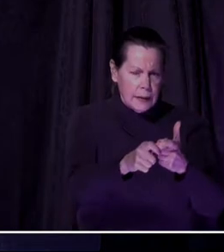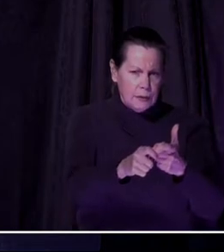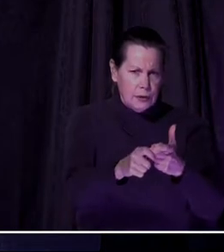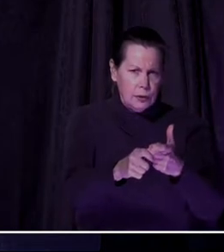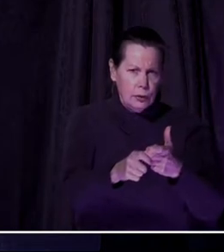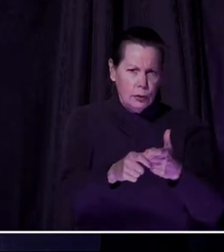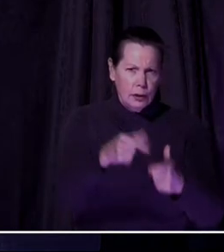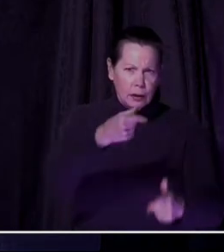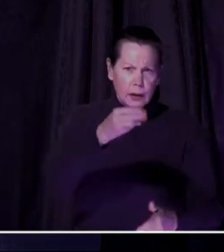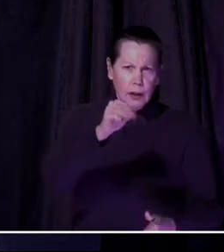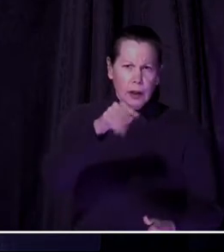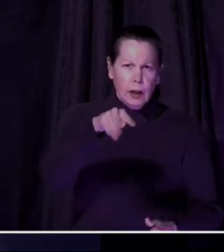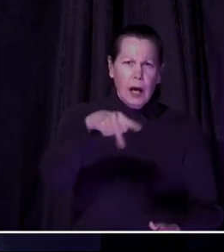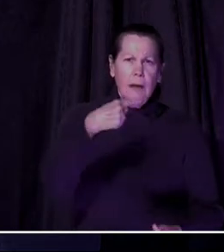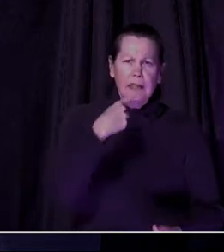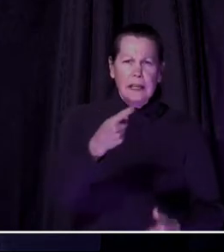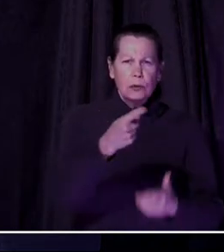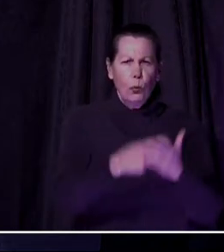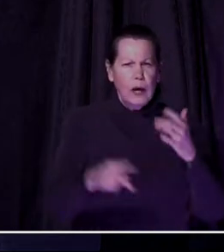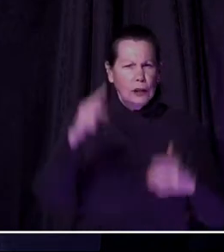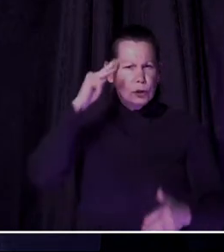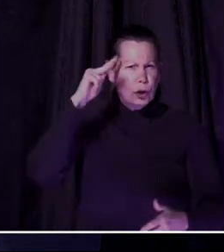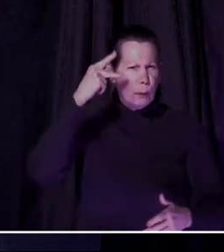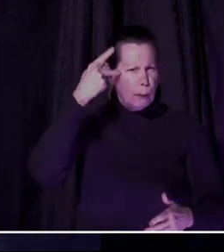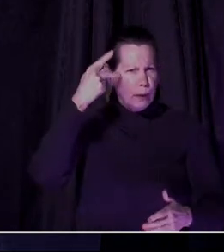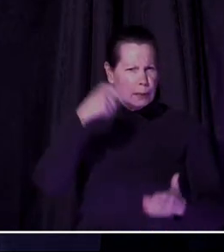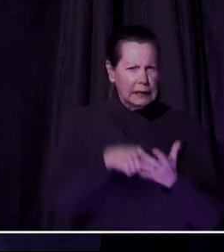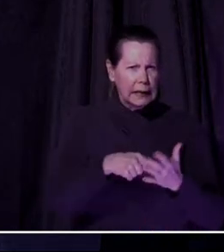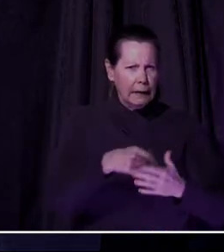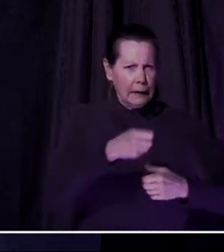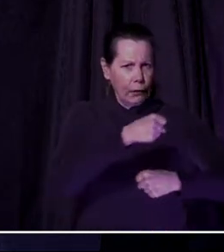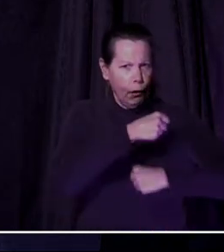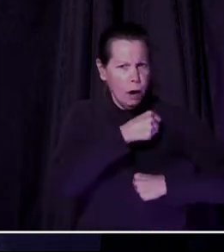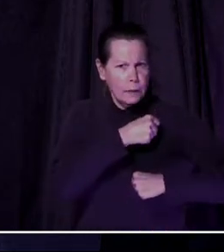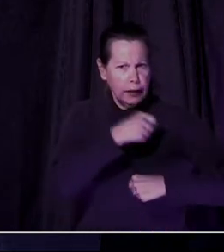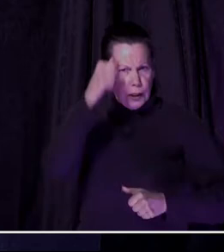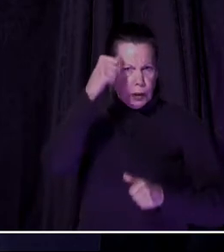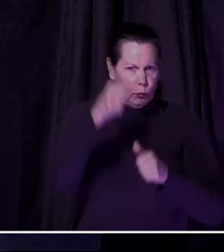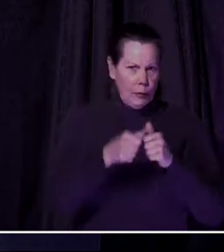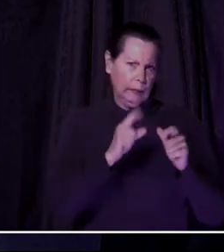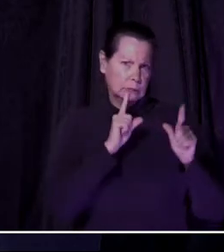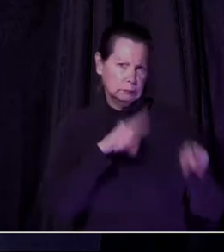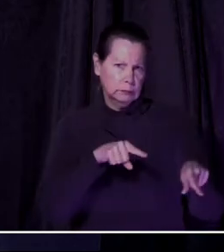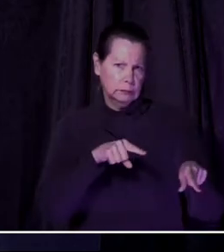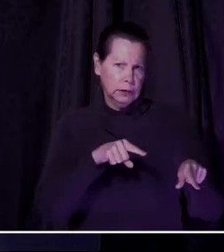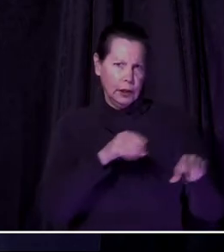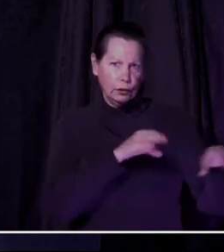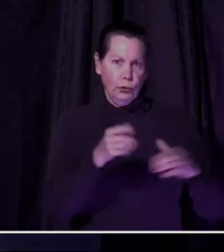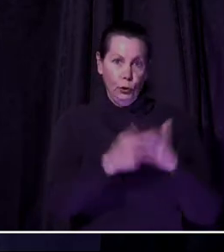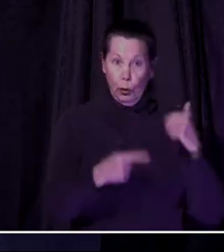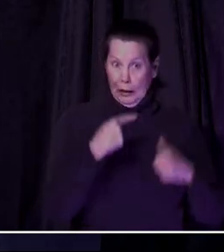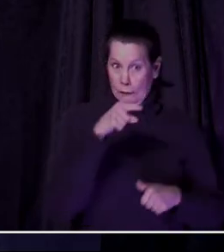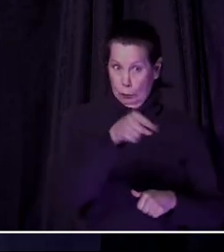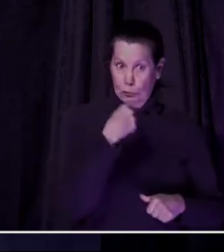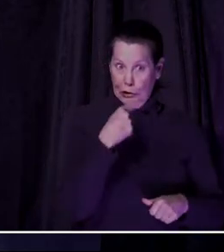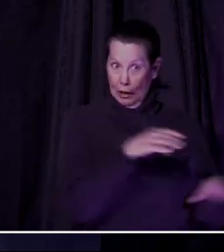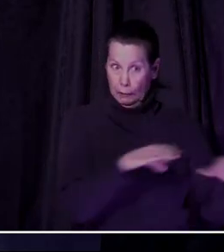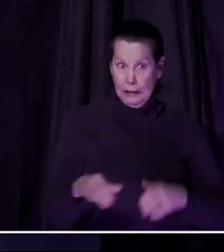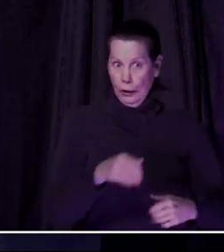what's your sole purpose in this army?" Remember what Gump said? "To do whatever you tell me, drill